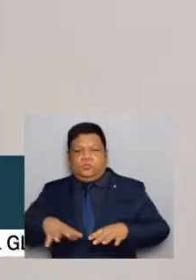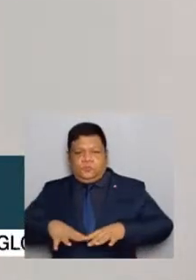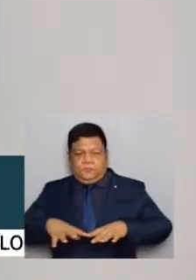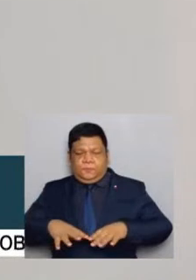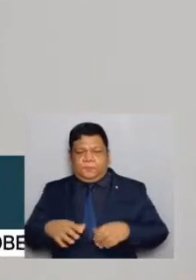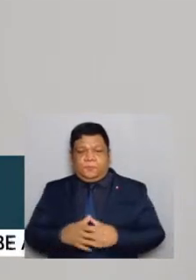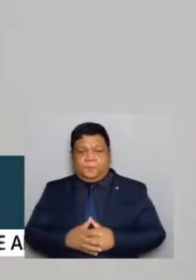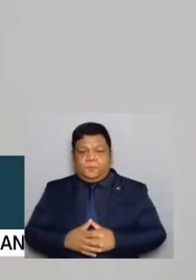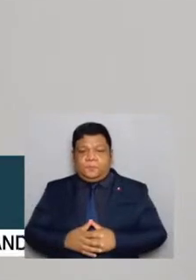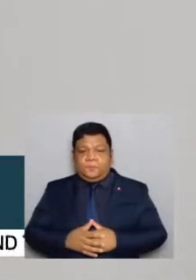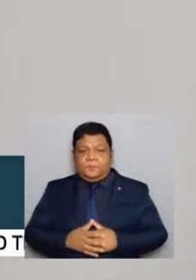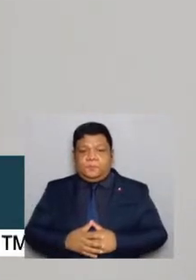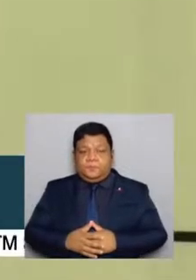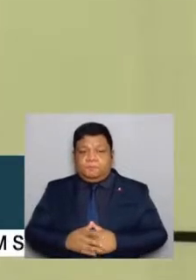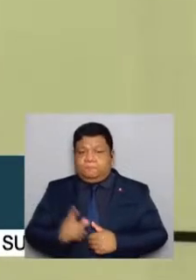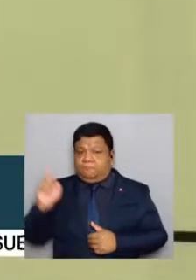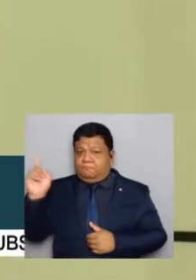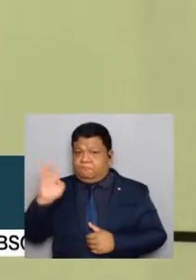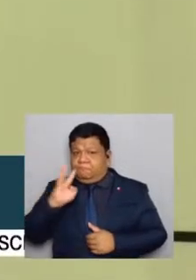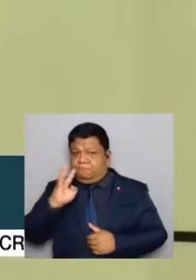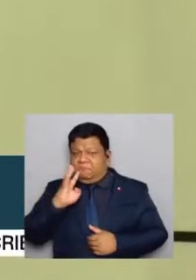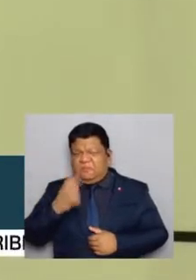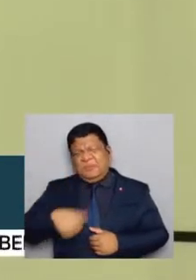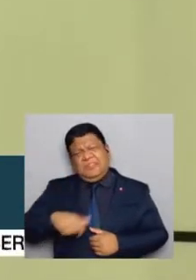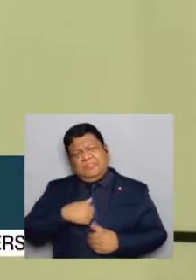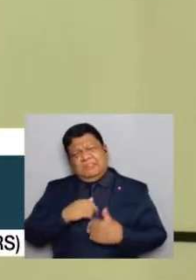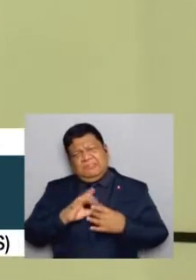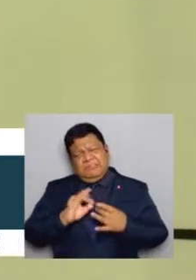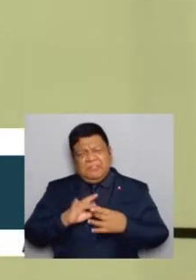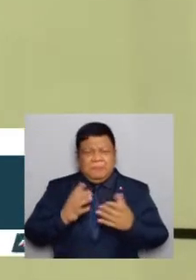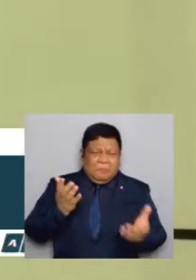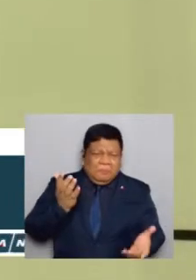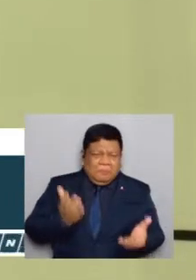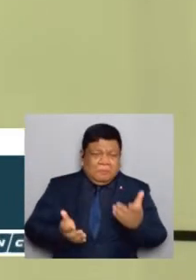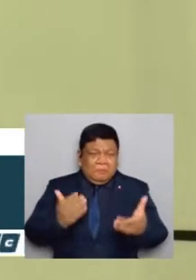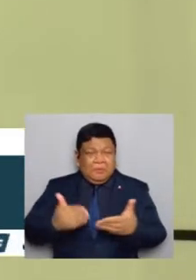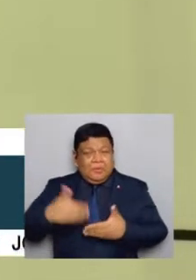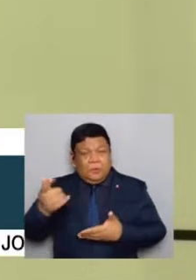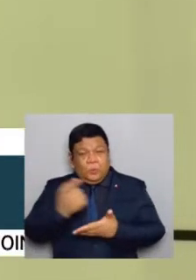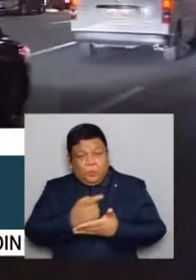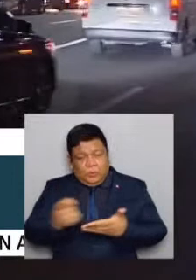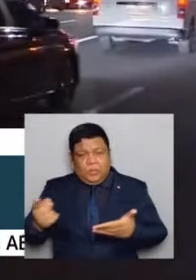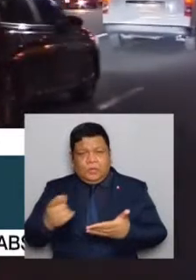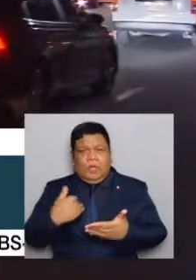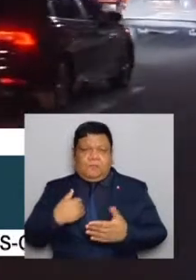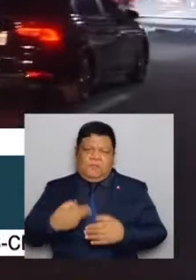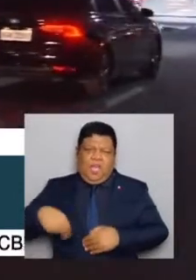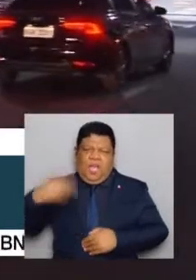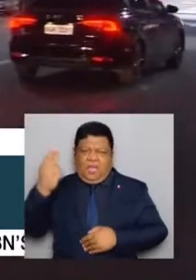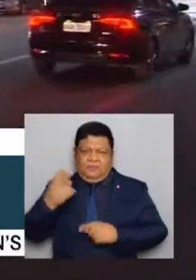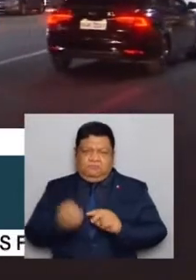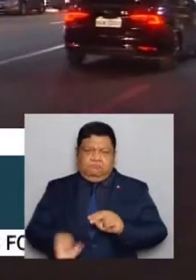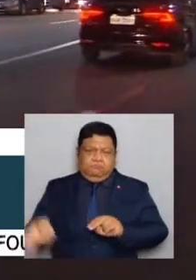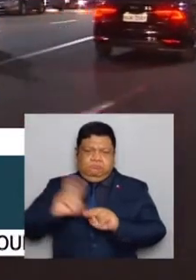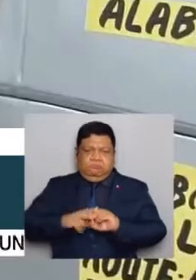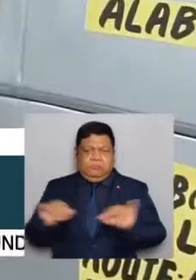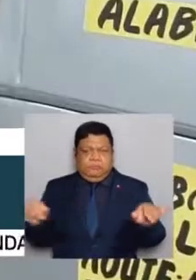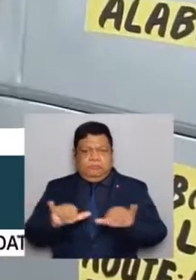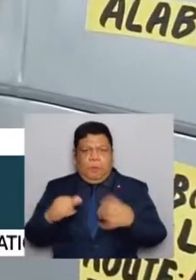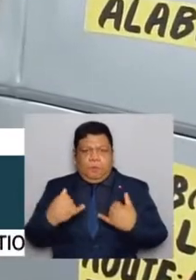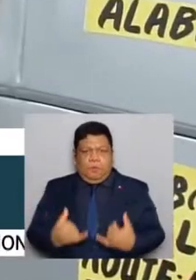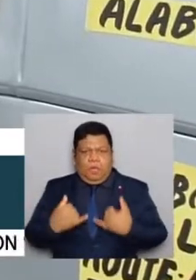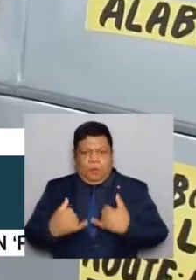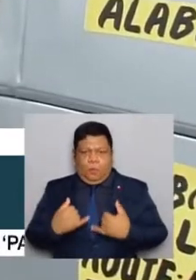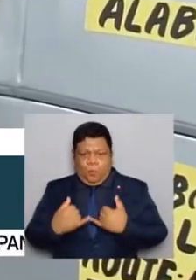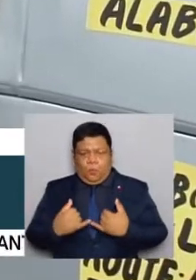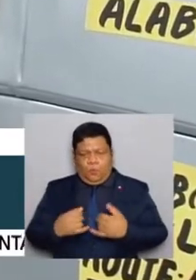We are inclined to say na baka sa susunod na linggo talagang mataas kagaya pa rin ngayon. Yung kasing